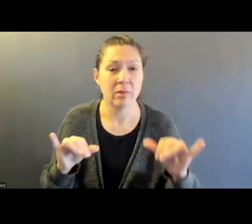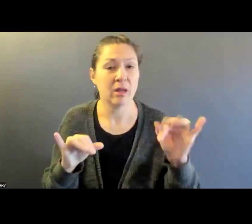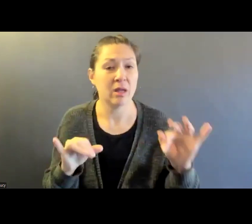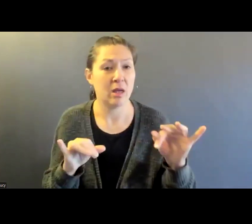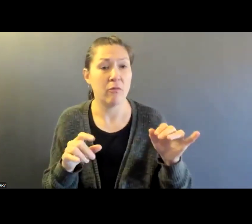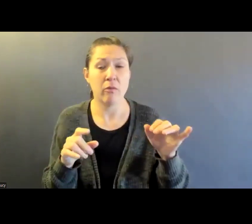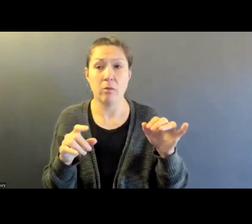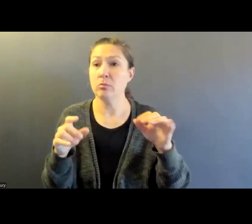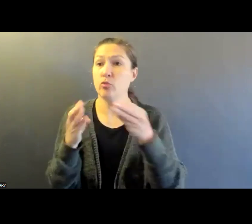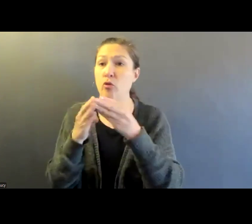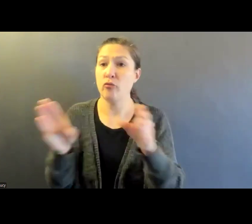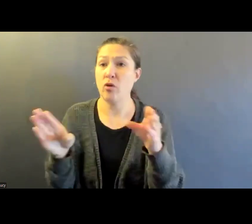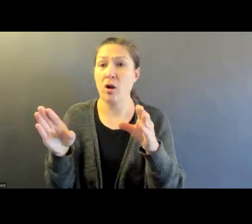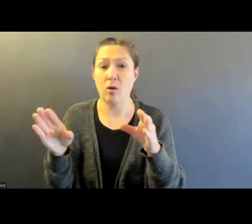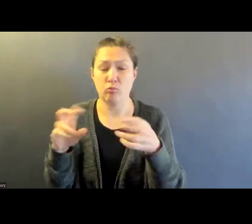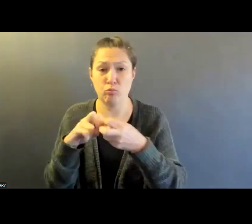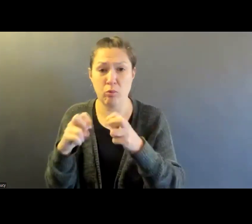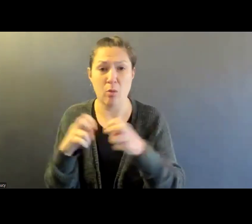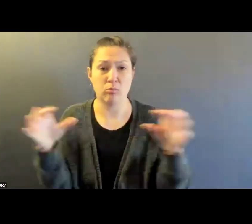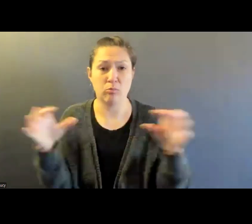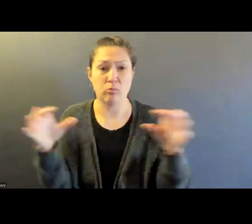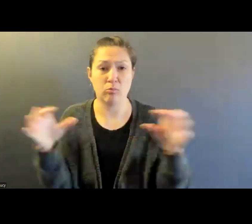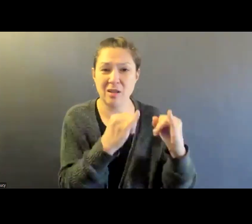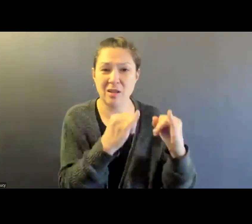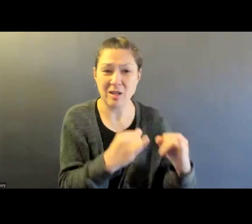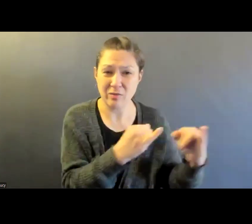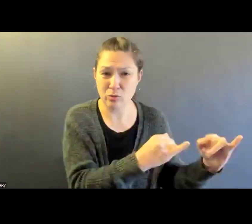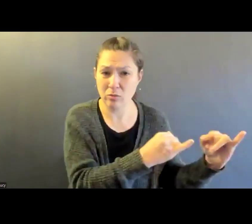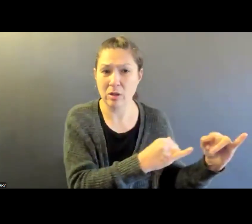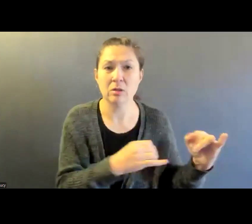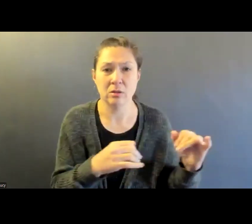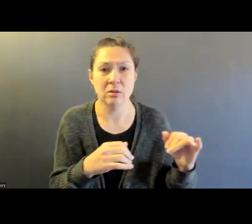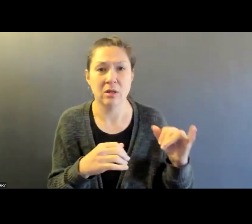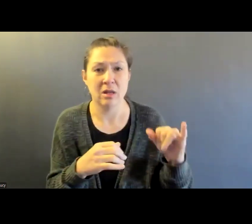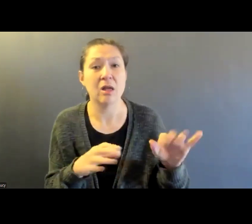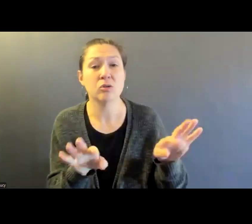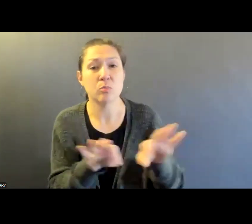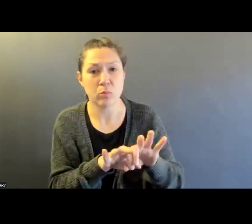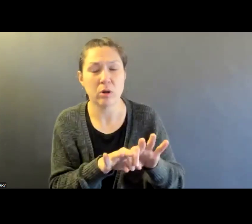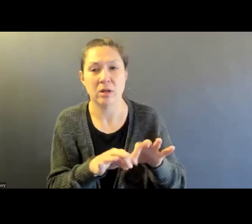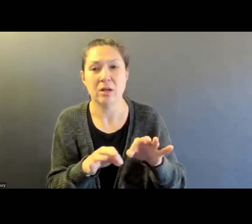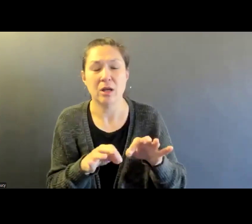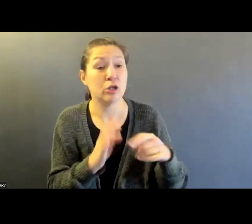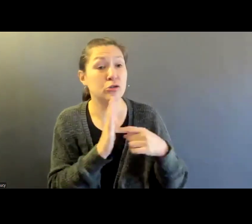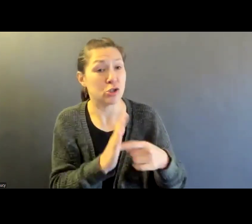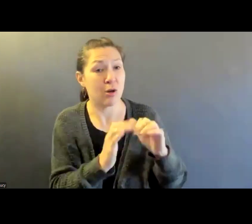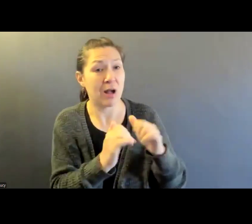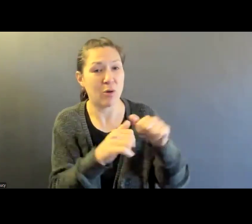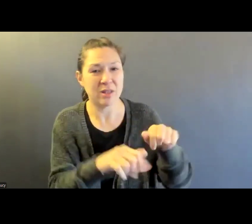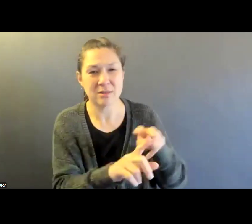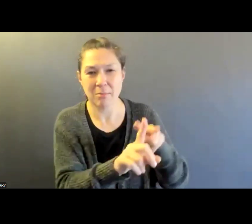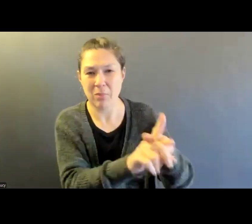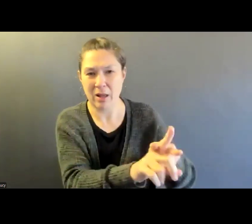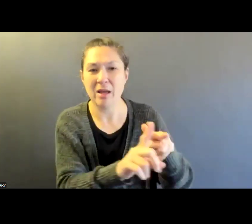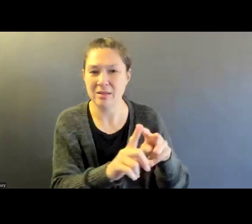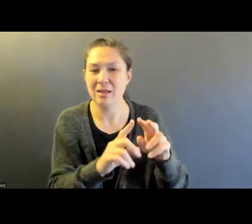been fundamentally important for how we can start putting these grant applications together and start asking for money, especially as an